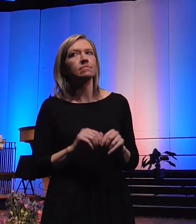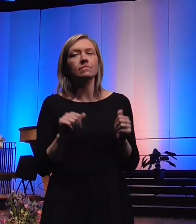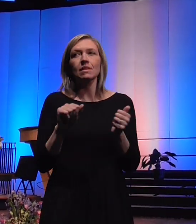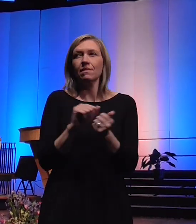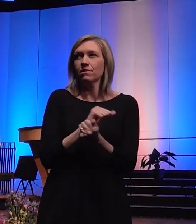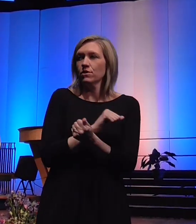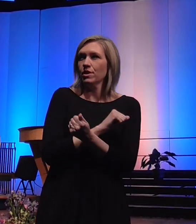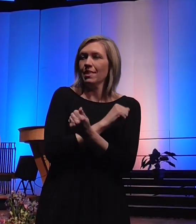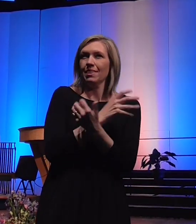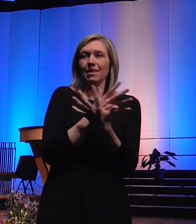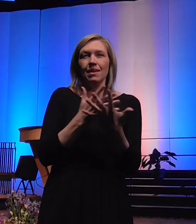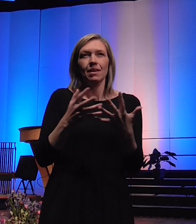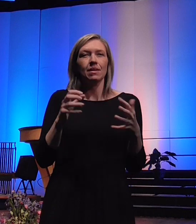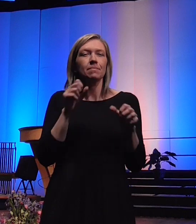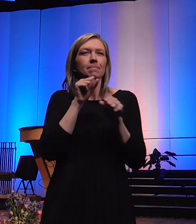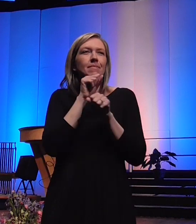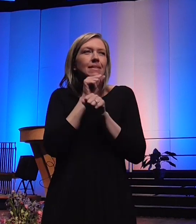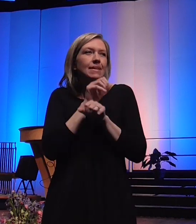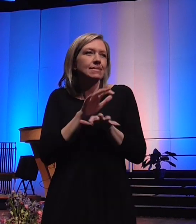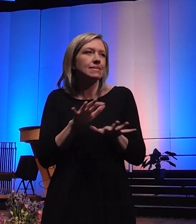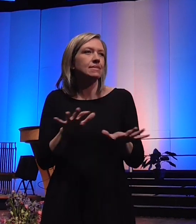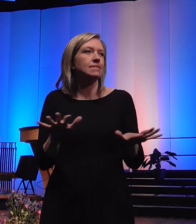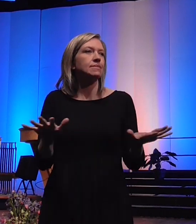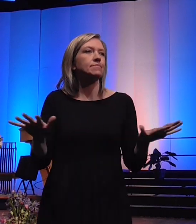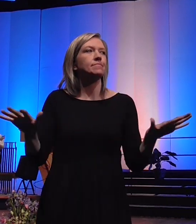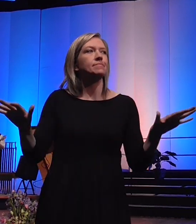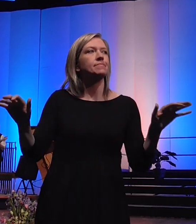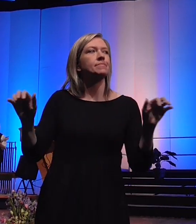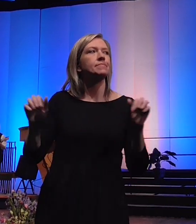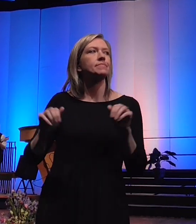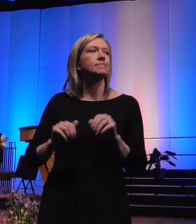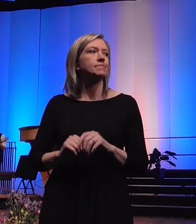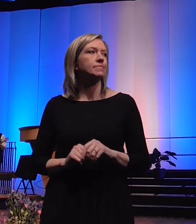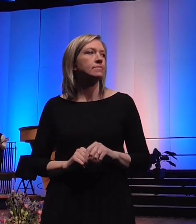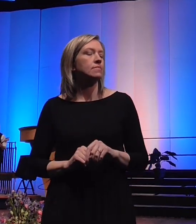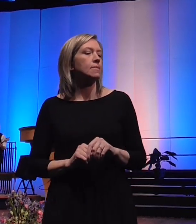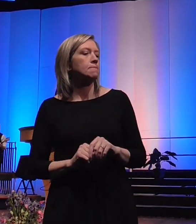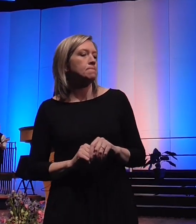And everything is a blessing,